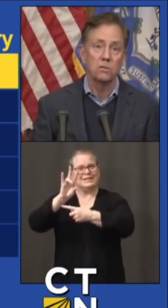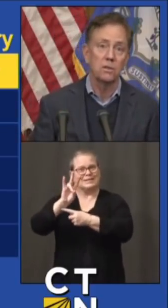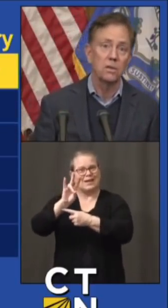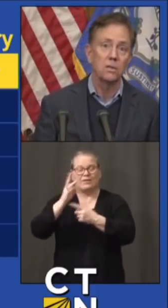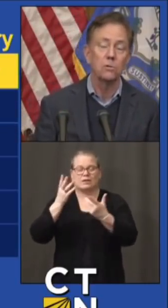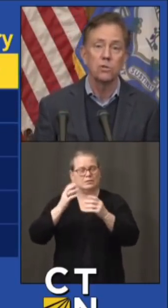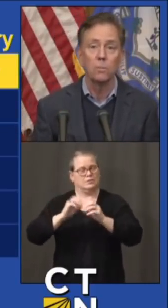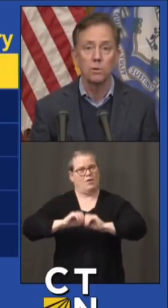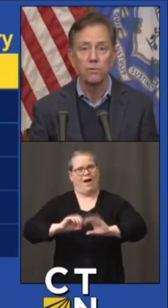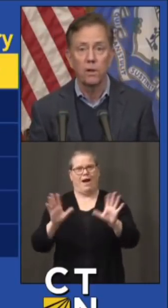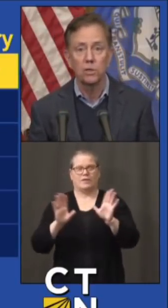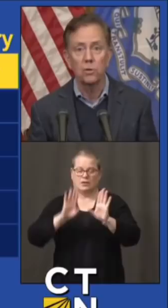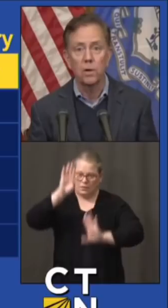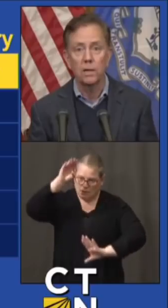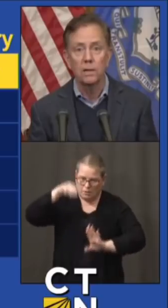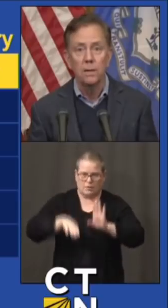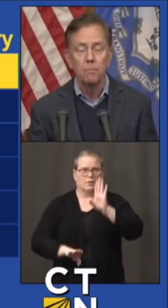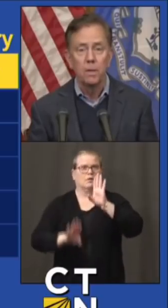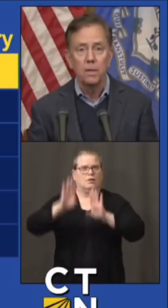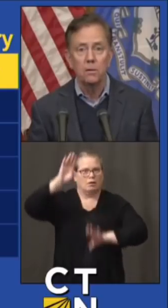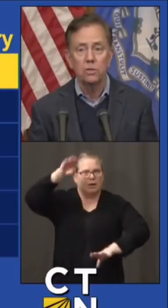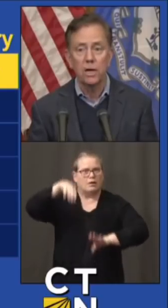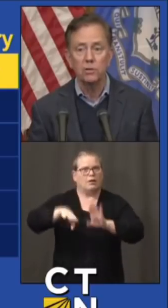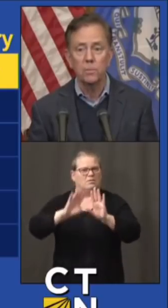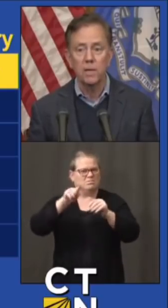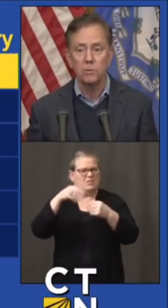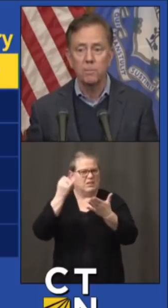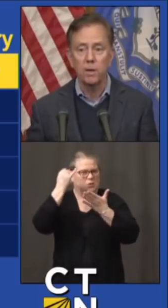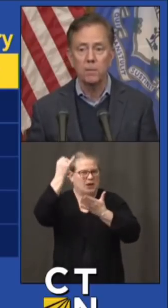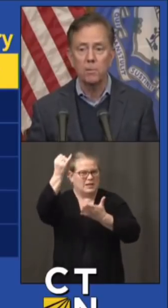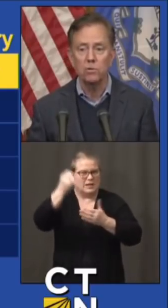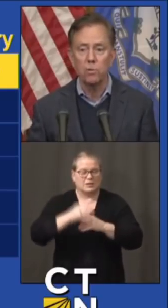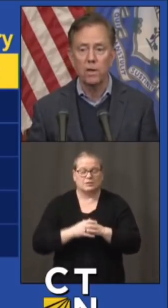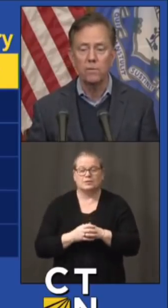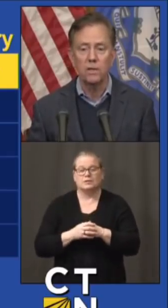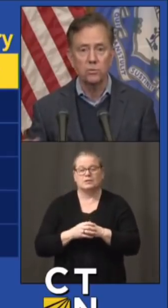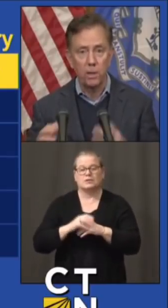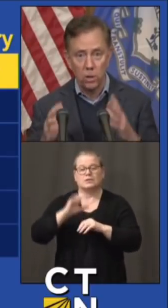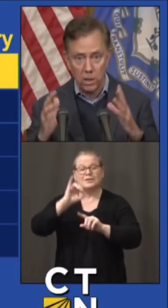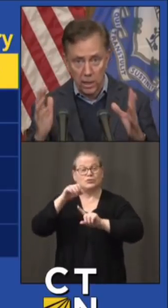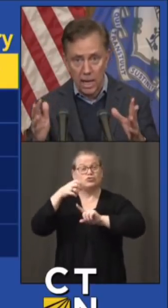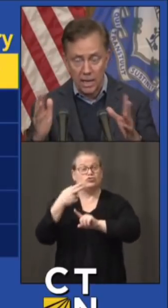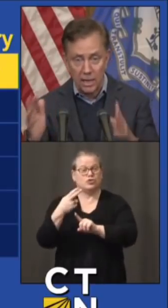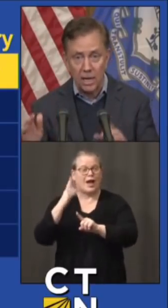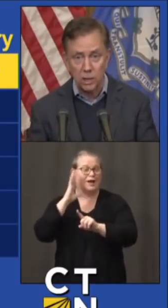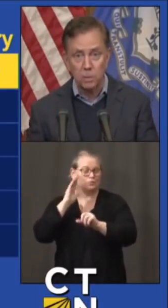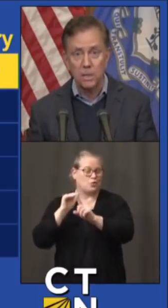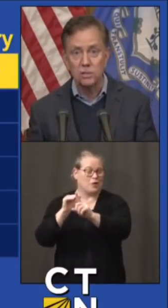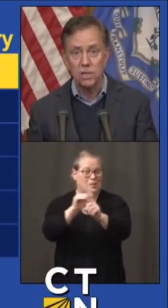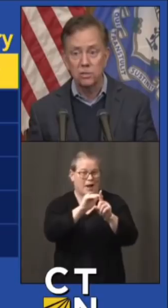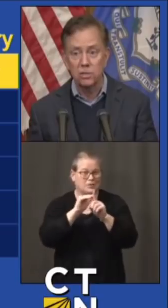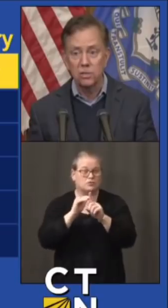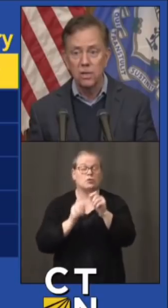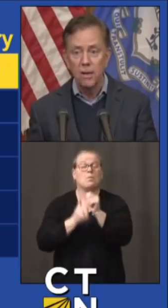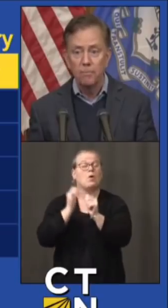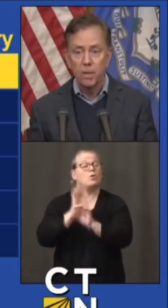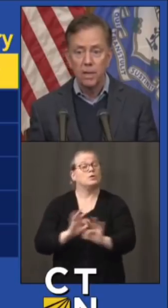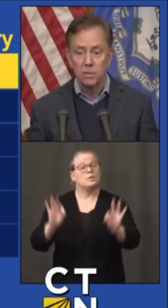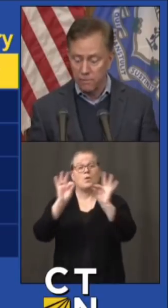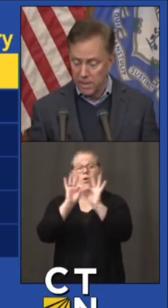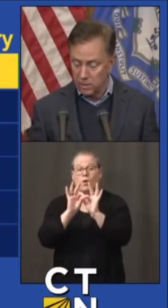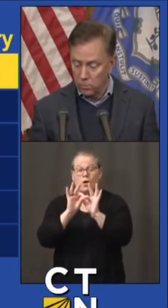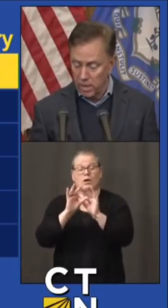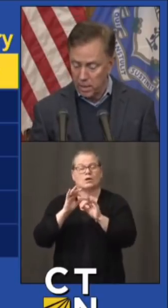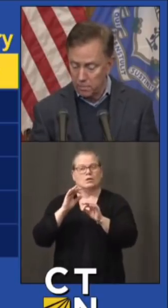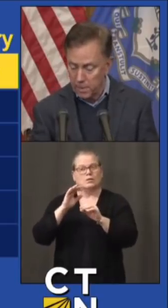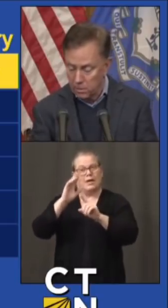range as those numbers fluctuate. Josh reminds me, probably most relevant, because we look a lot at hospitalizations, is